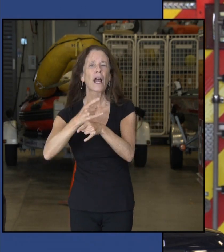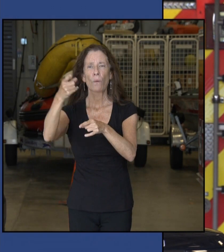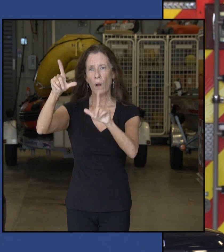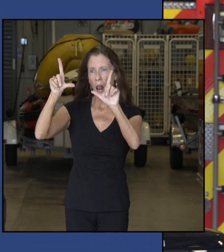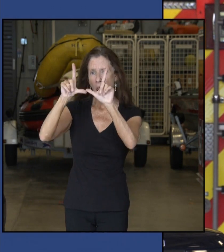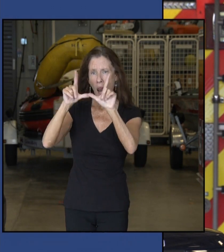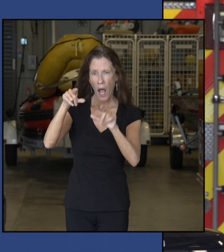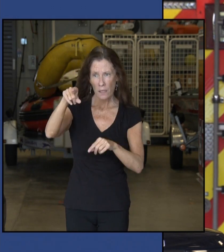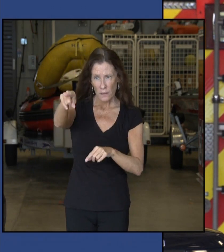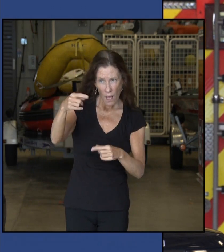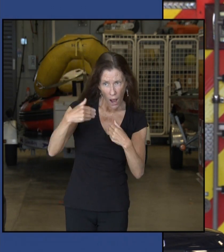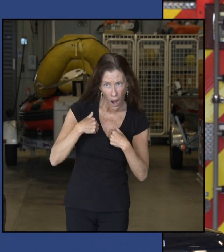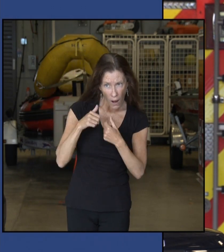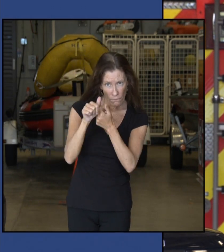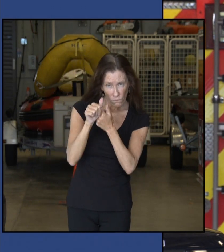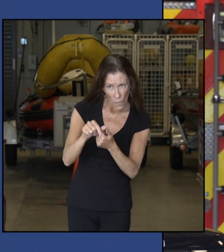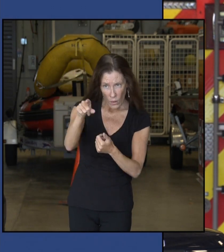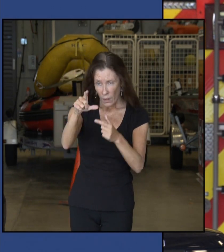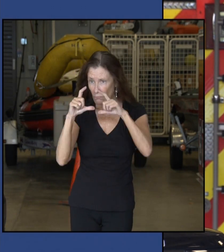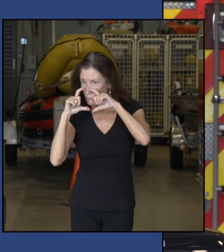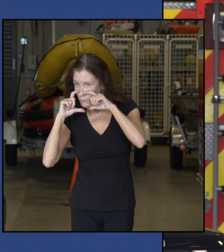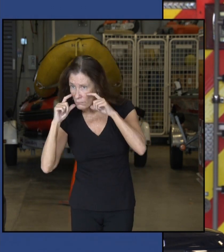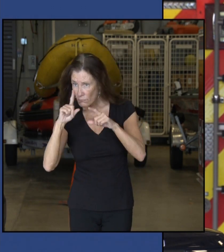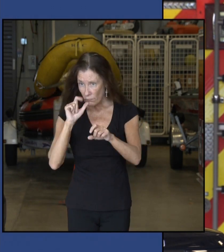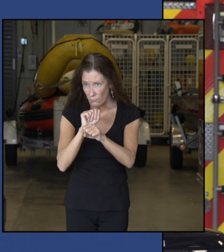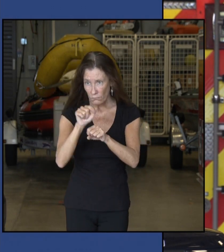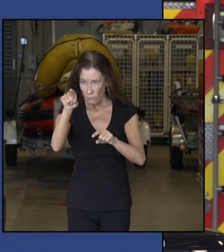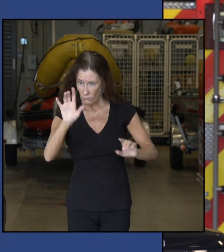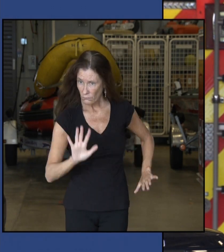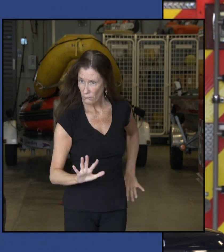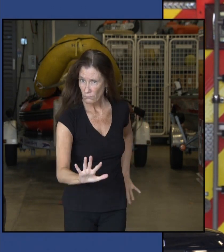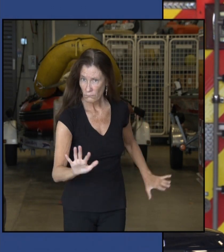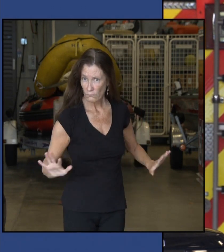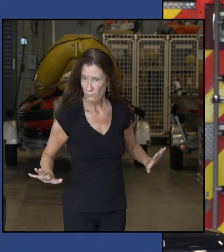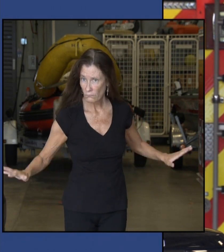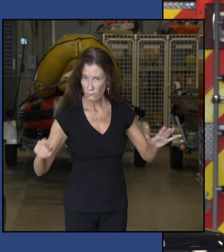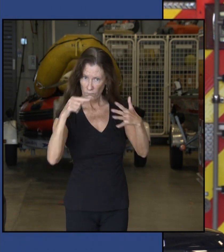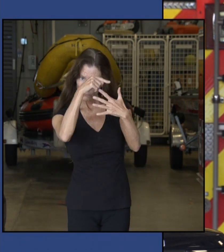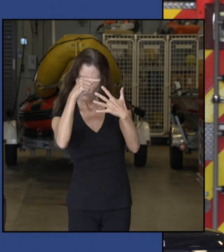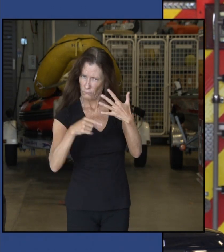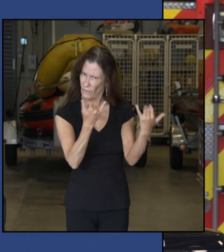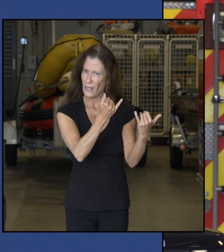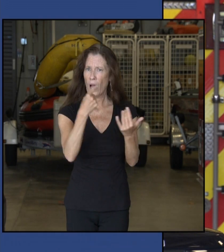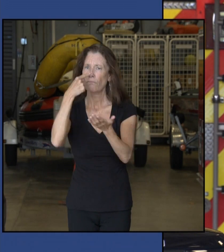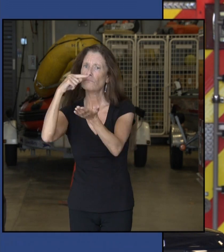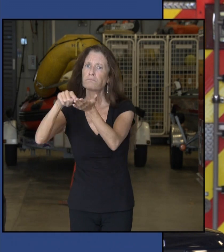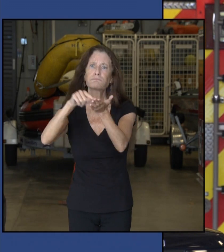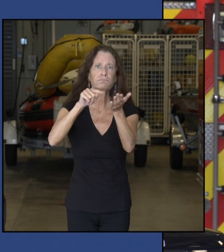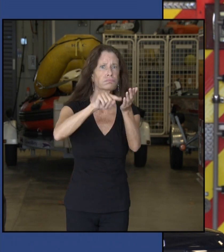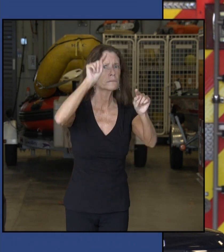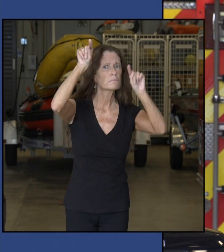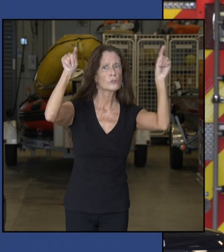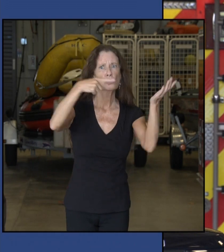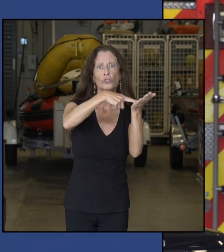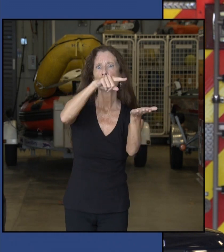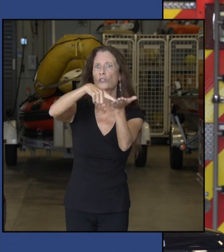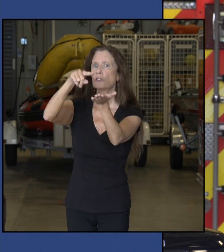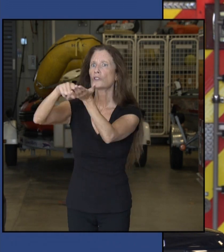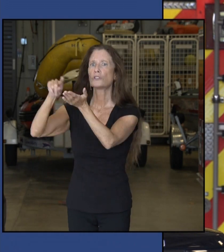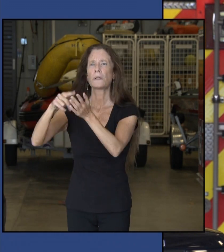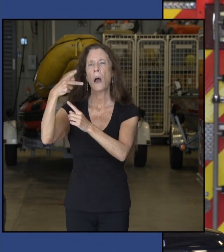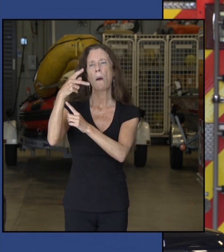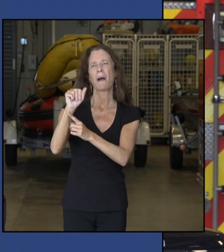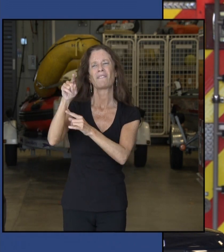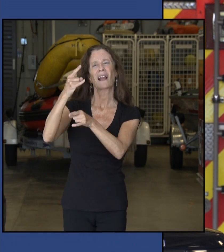complying with masking, with social distancing, and with other requirements. Pennsylvania Liquor Control Board has provided guidance to